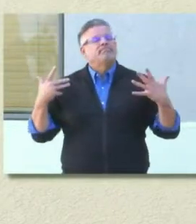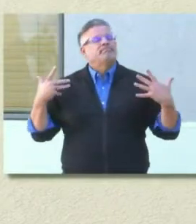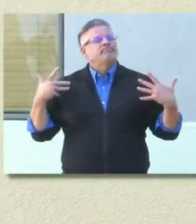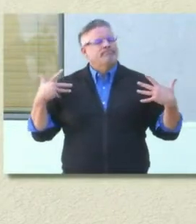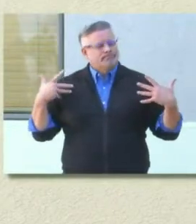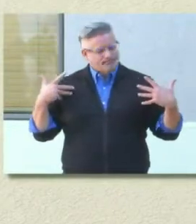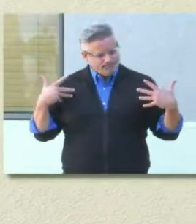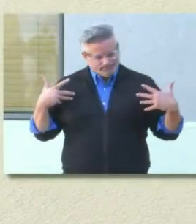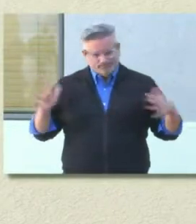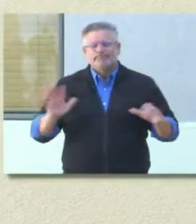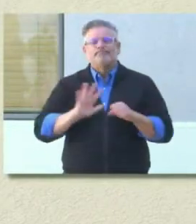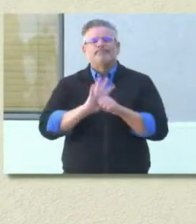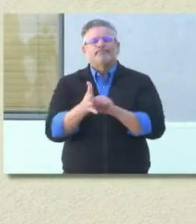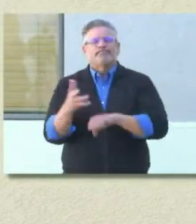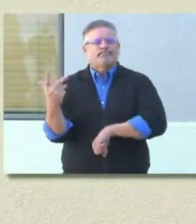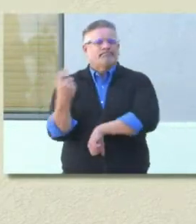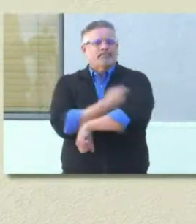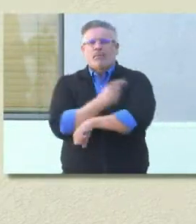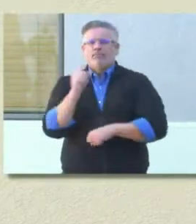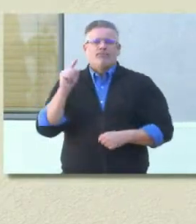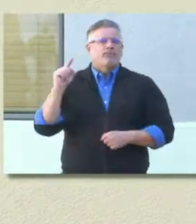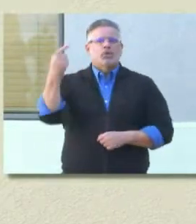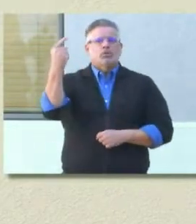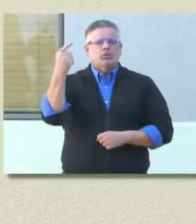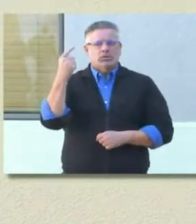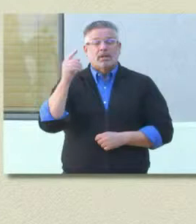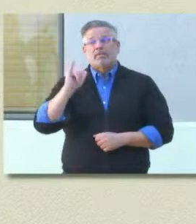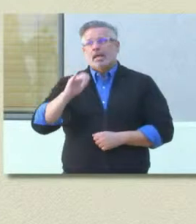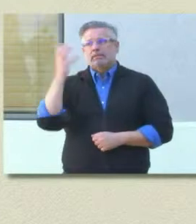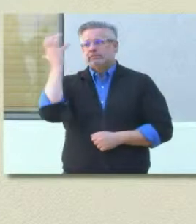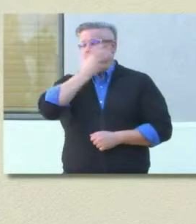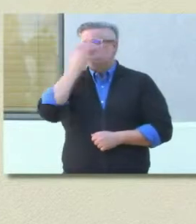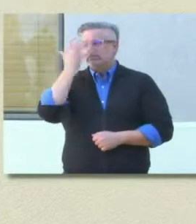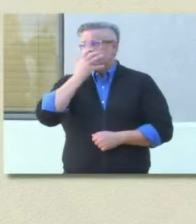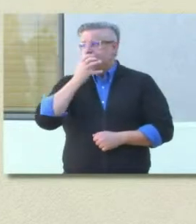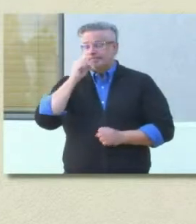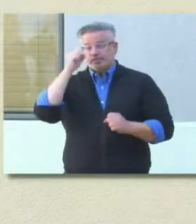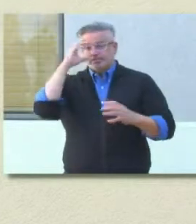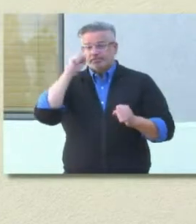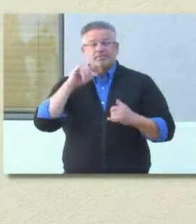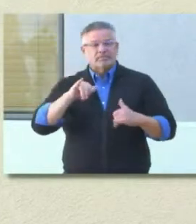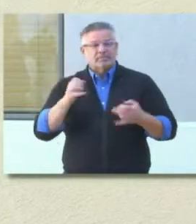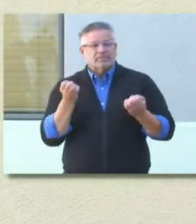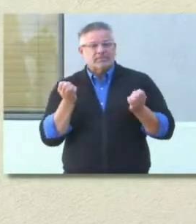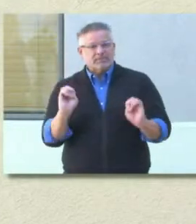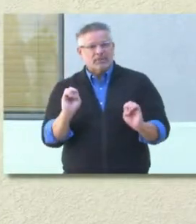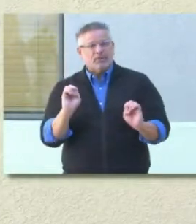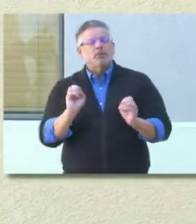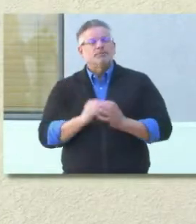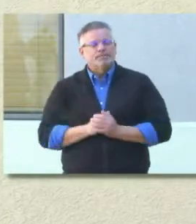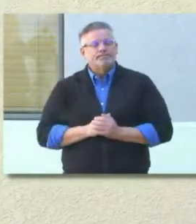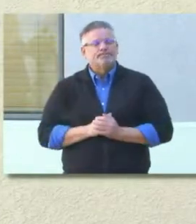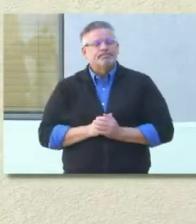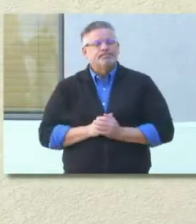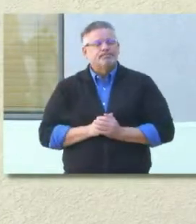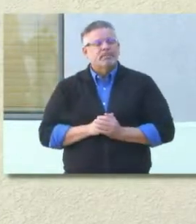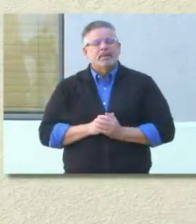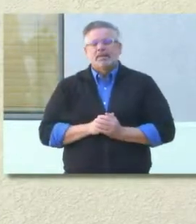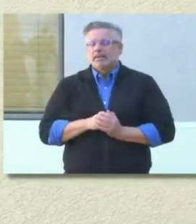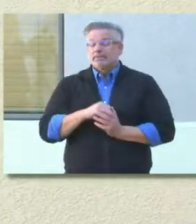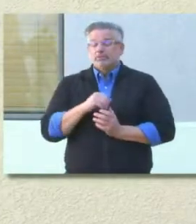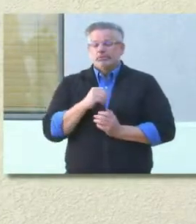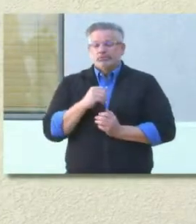morning, have received their first shot. That is tremendous effort. That is just